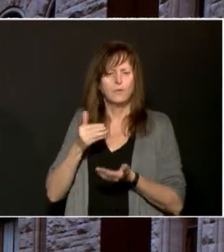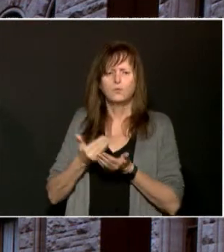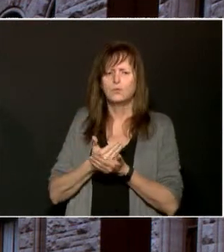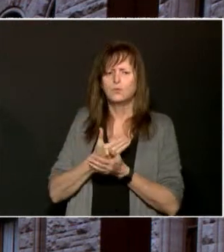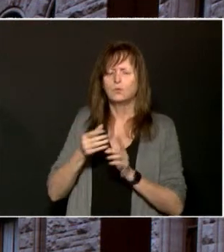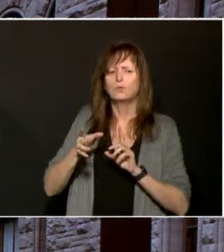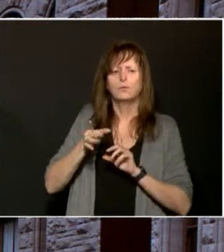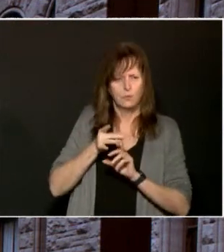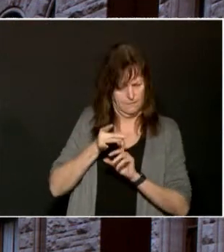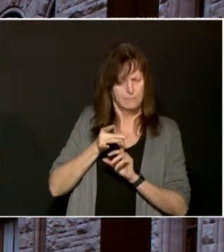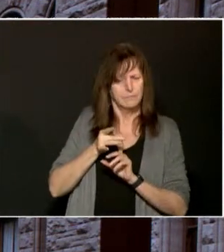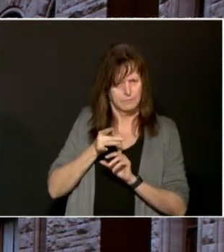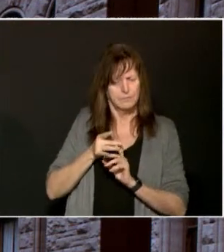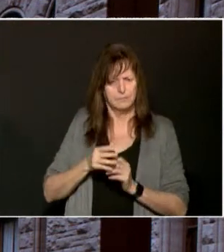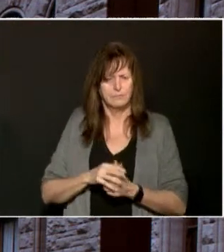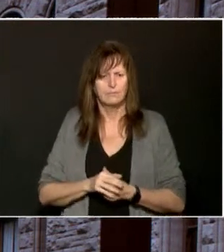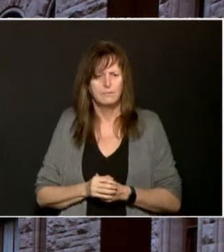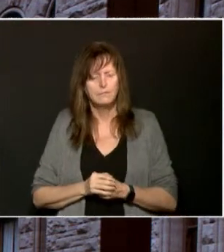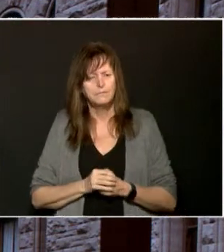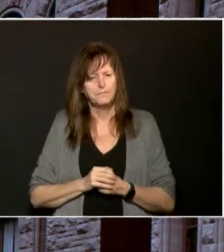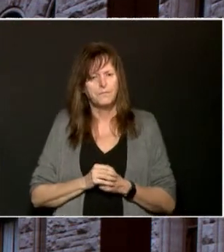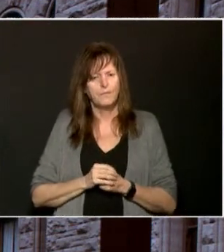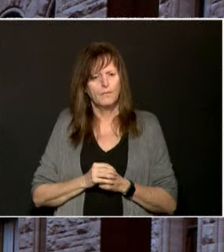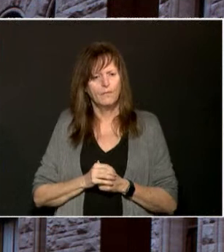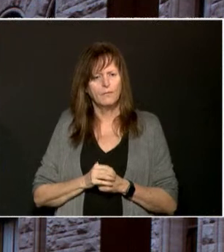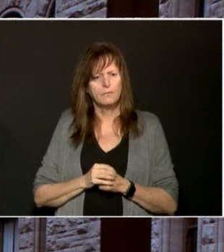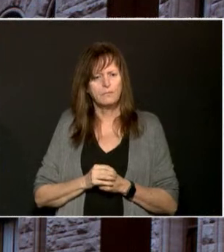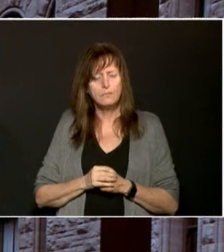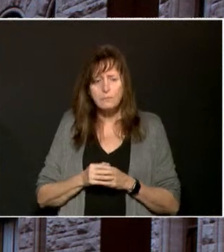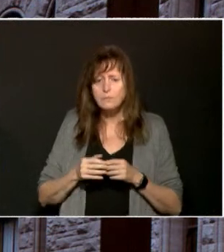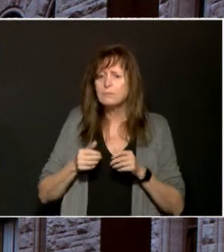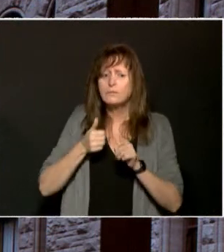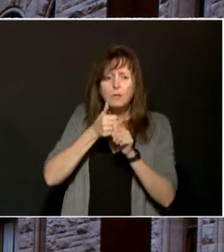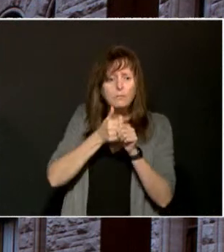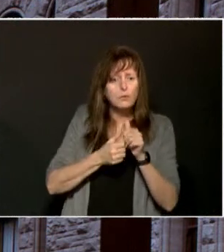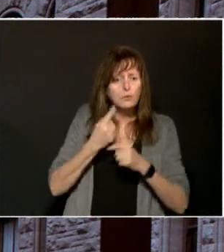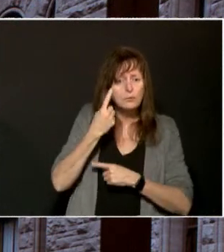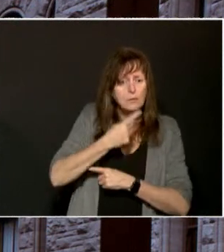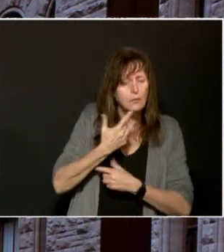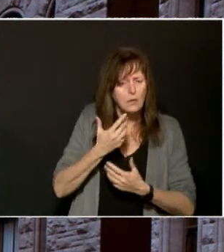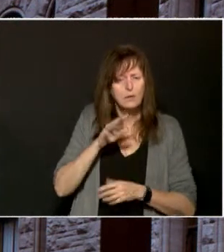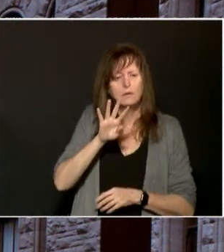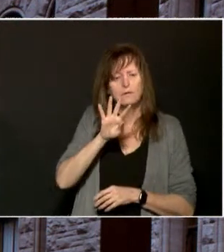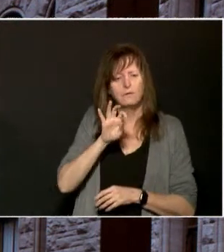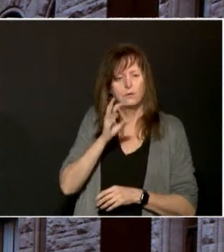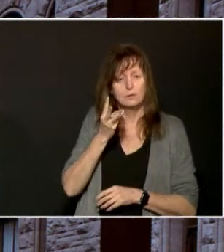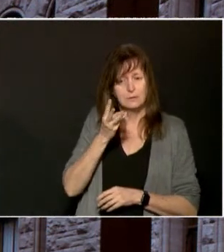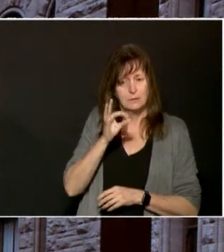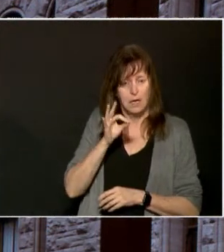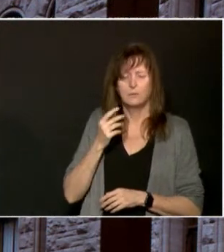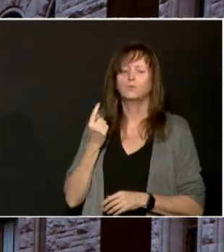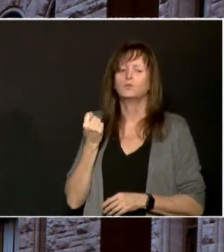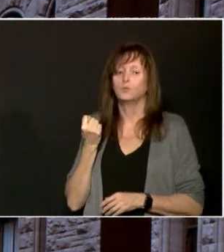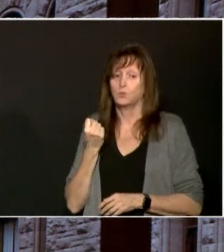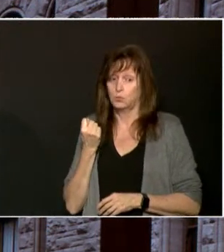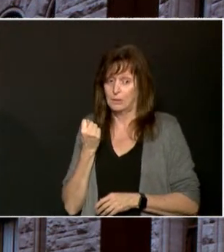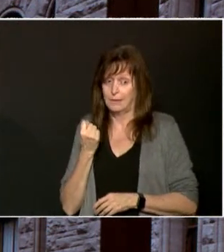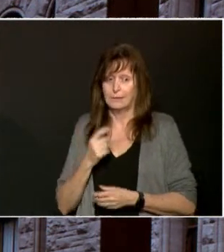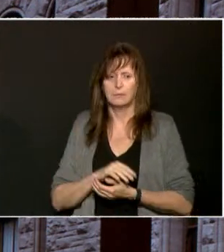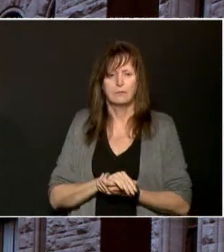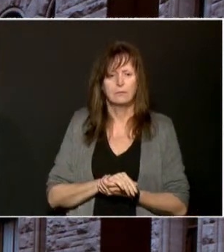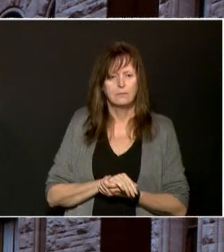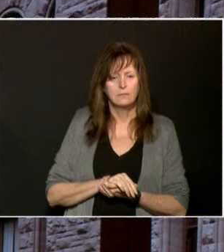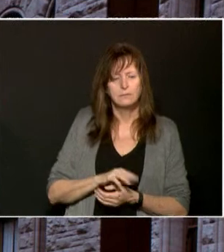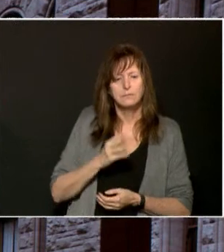COVID-19. Broken down by day, we're looking at 469 cases on Tuesday,